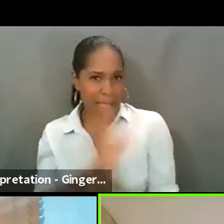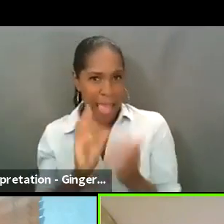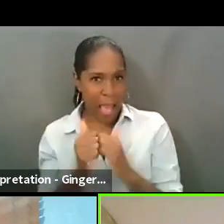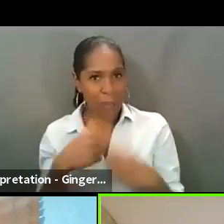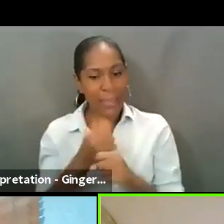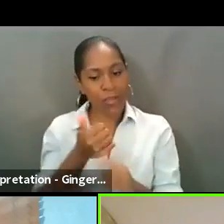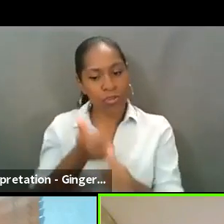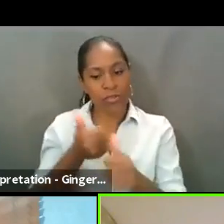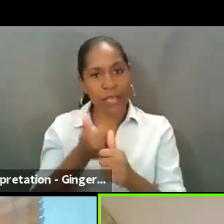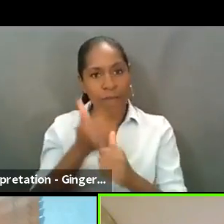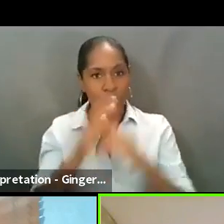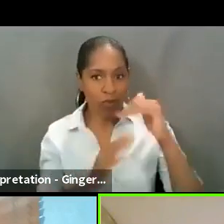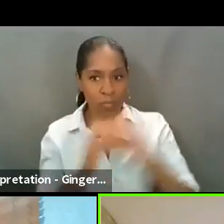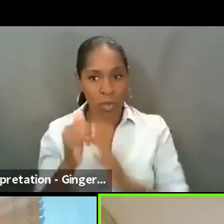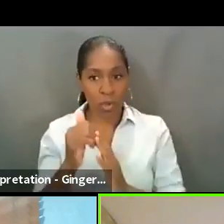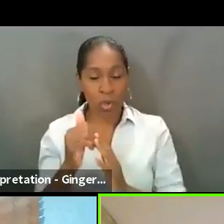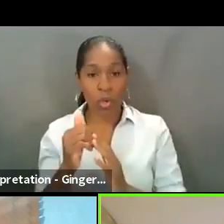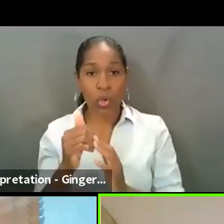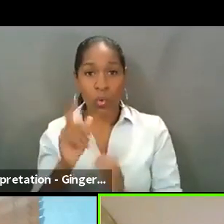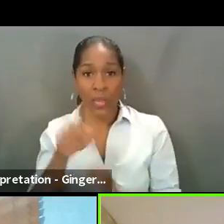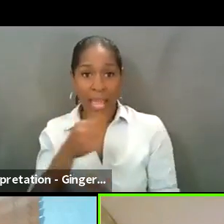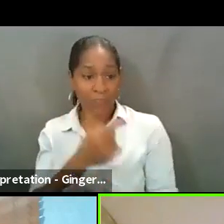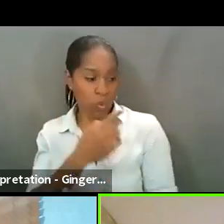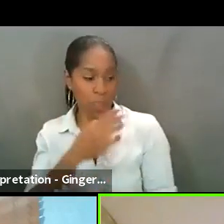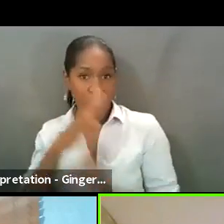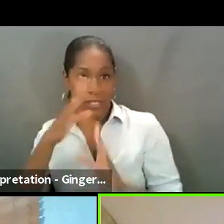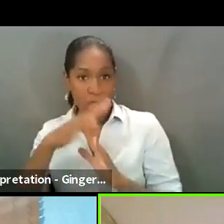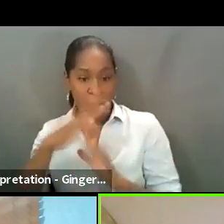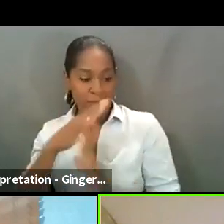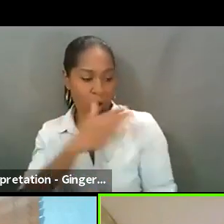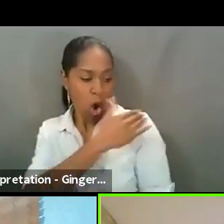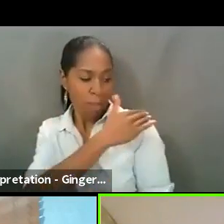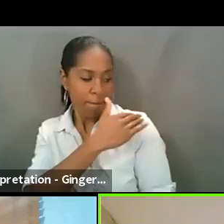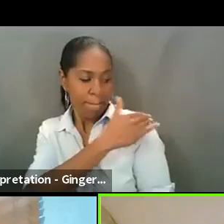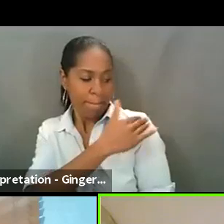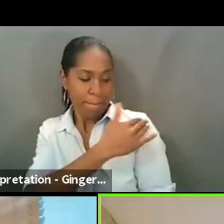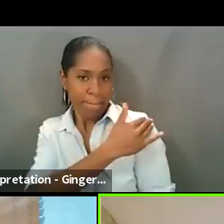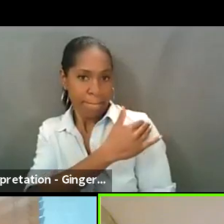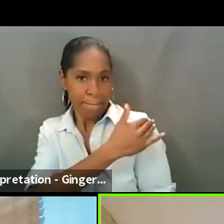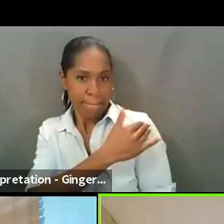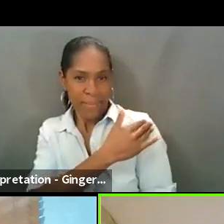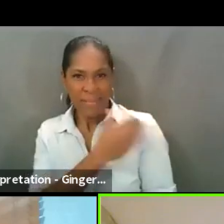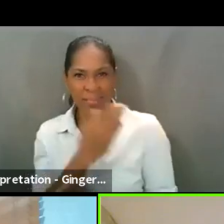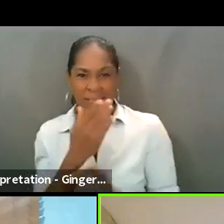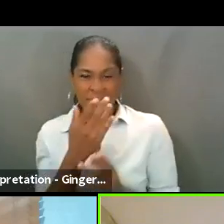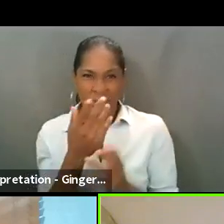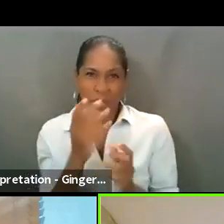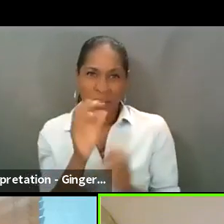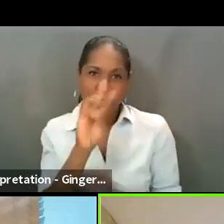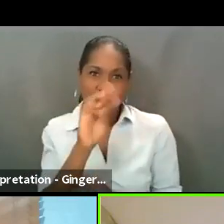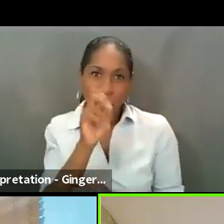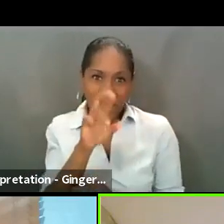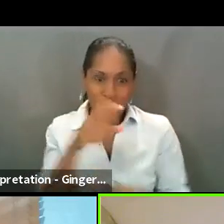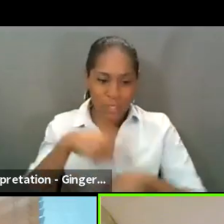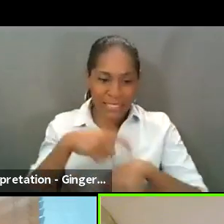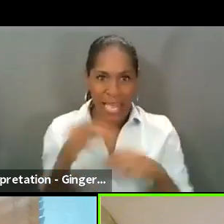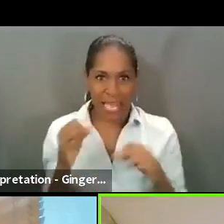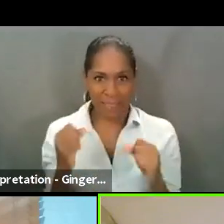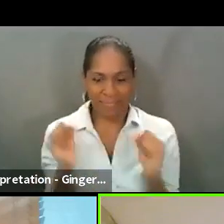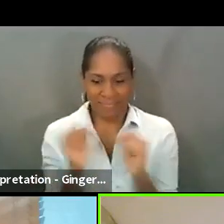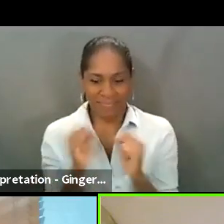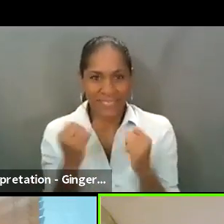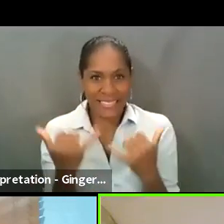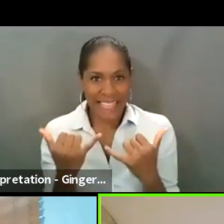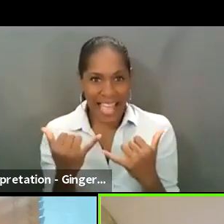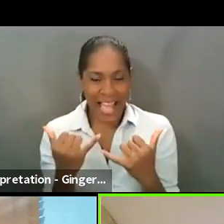up here at the top of your arm. So maybe it's cold out now, so cold, and we're dressing, in warm,